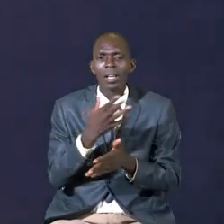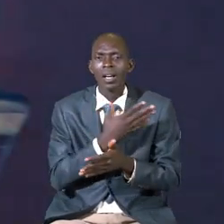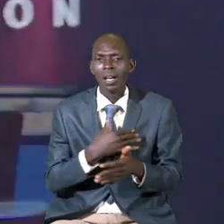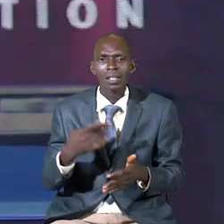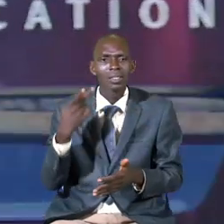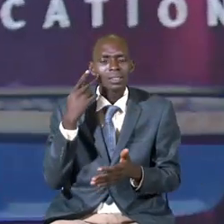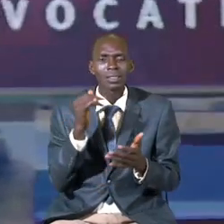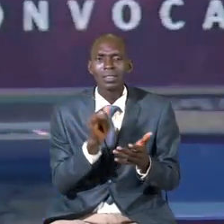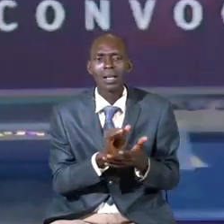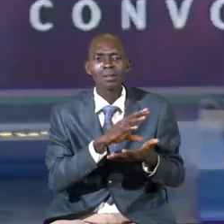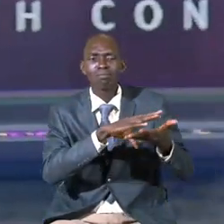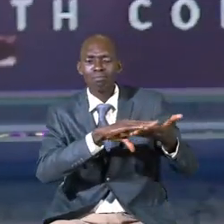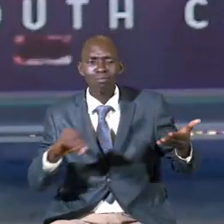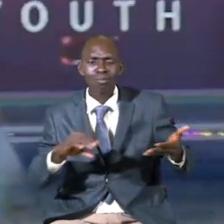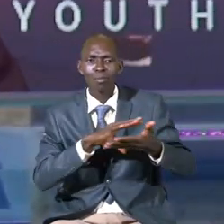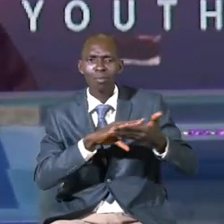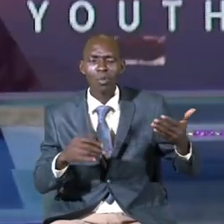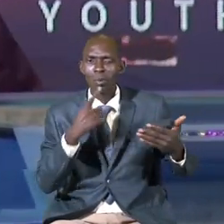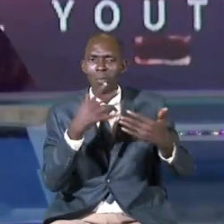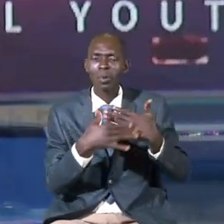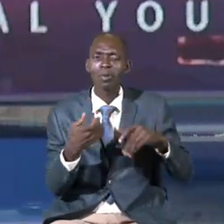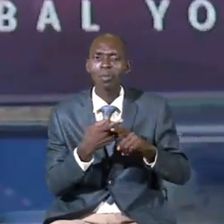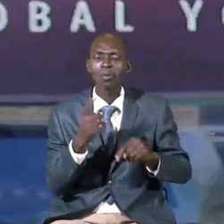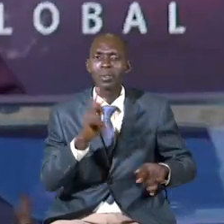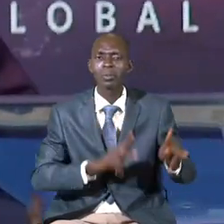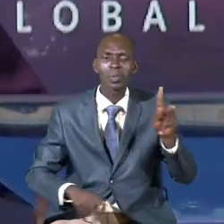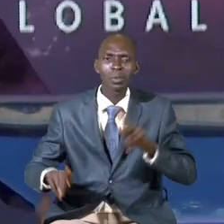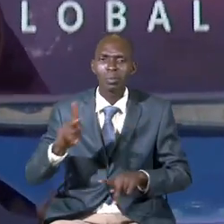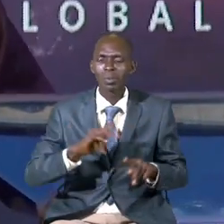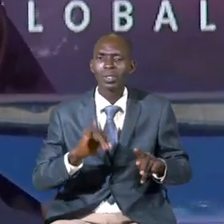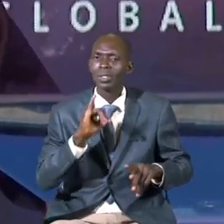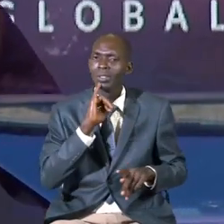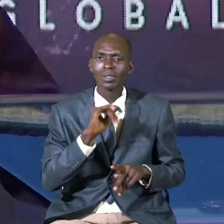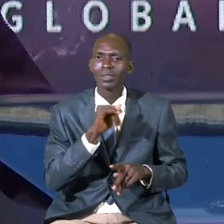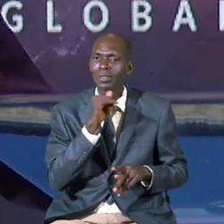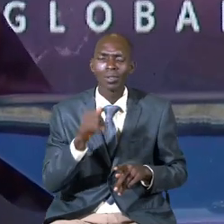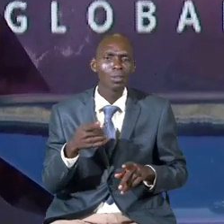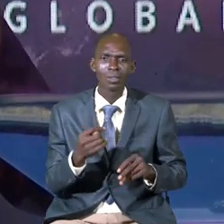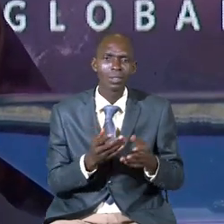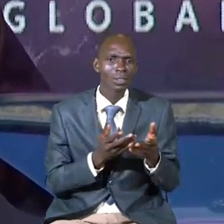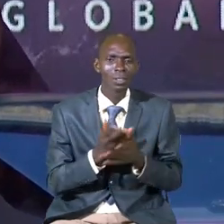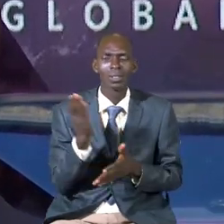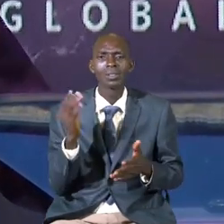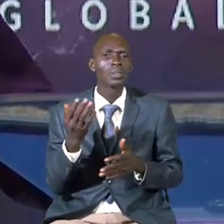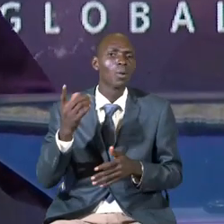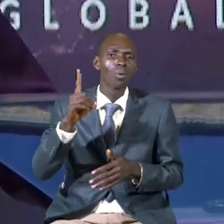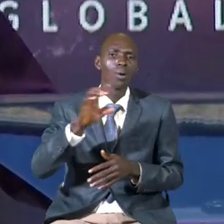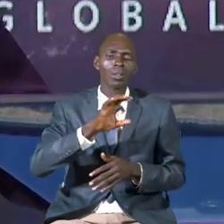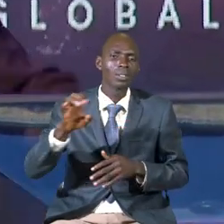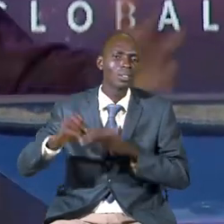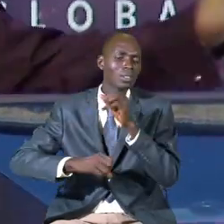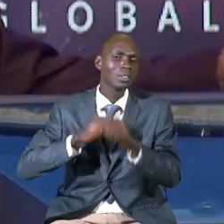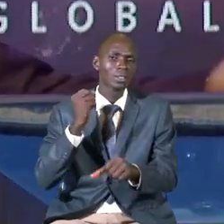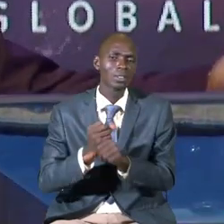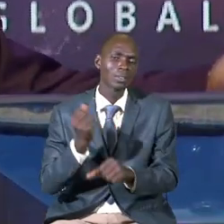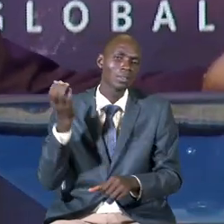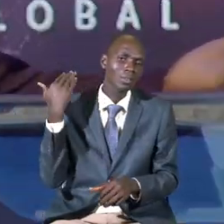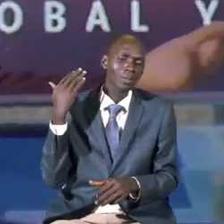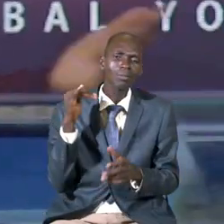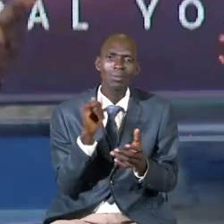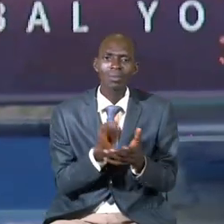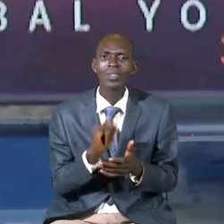away from the body of the people having high blood pressure a century ago hundreds of years ago that it